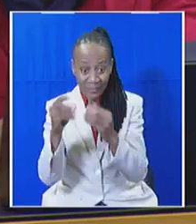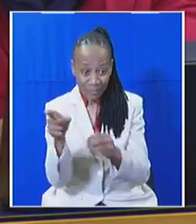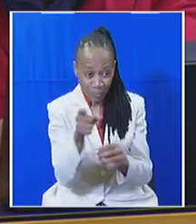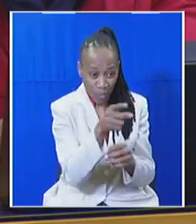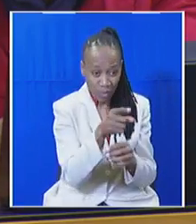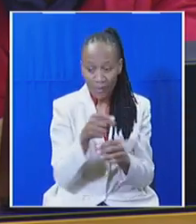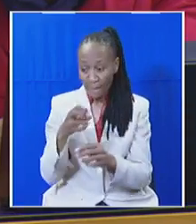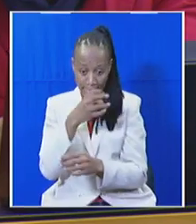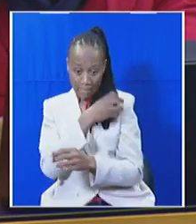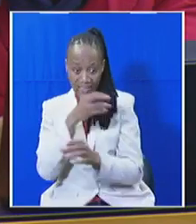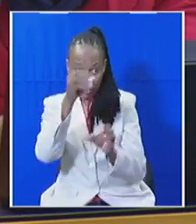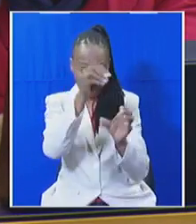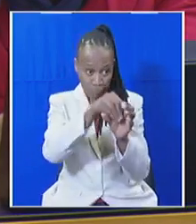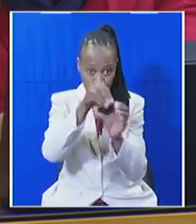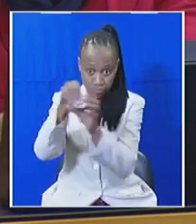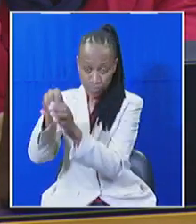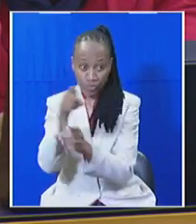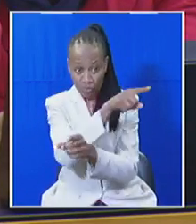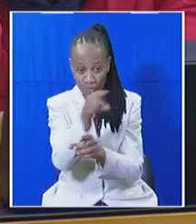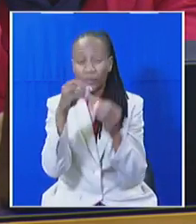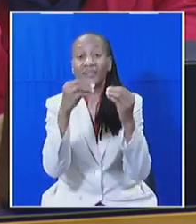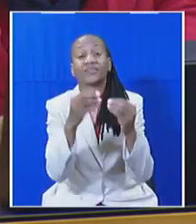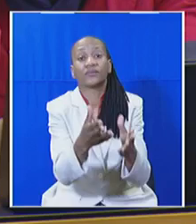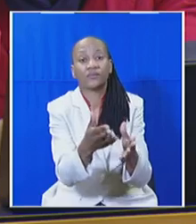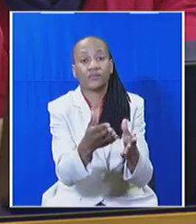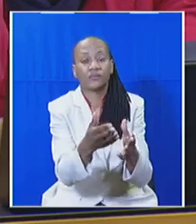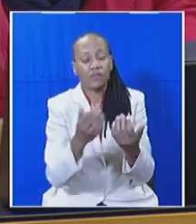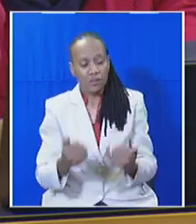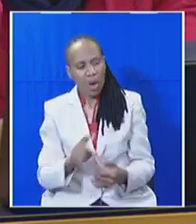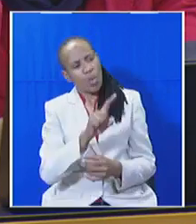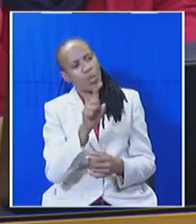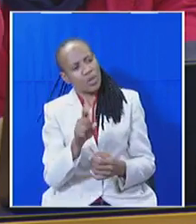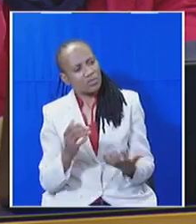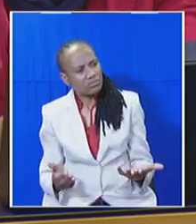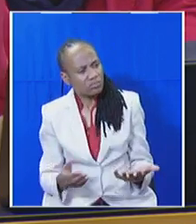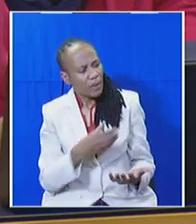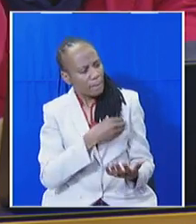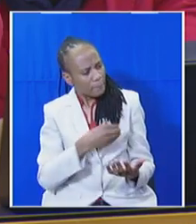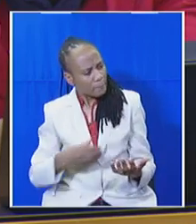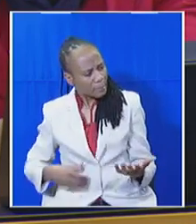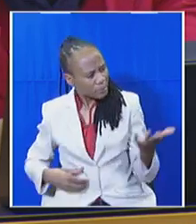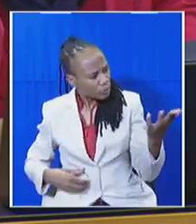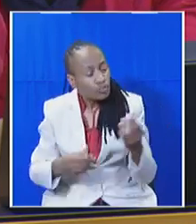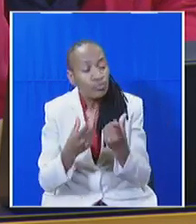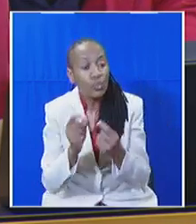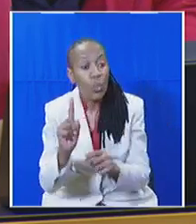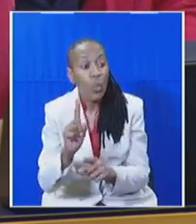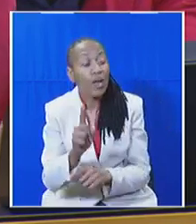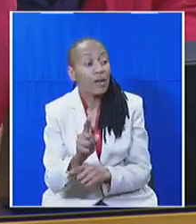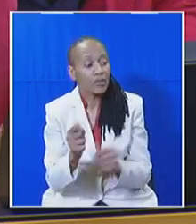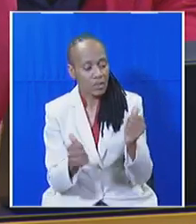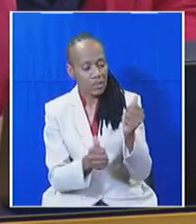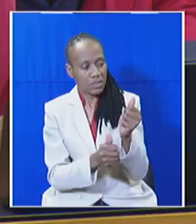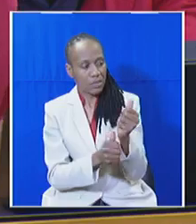those. Now, what the question is, what is the president going to do with the deputy president, Cyril